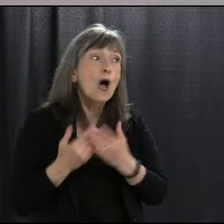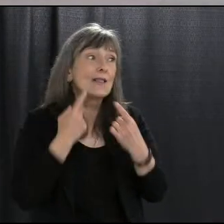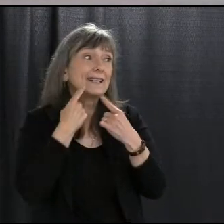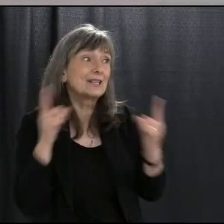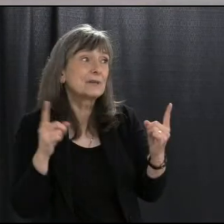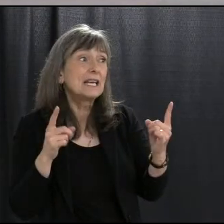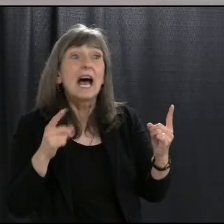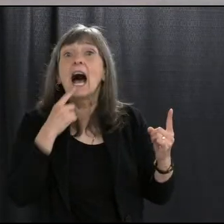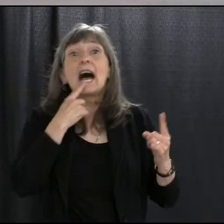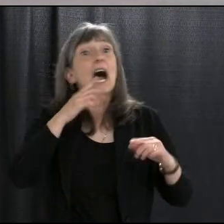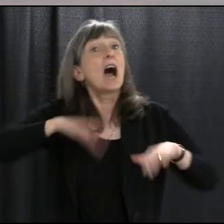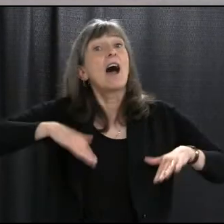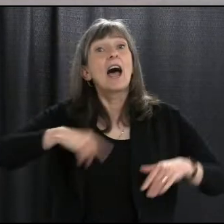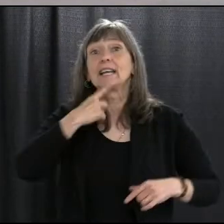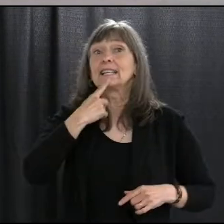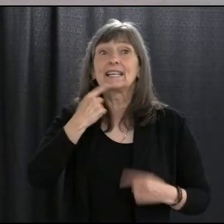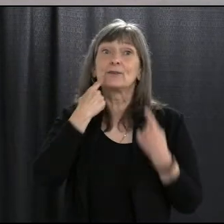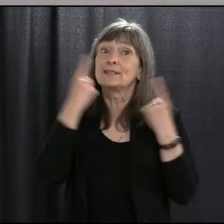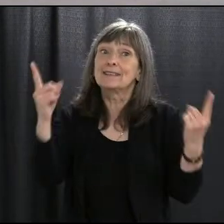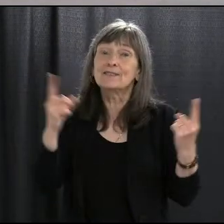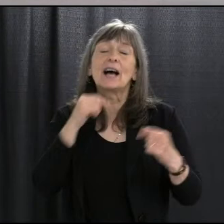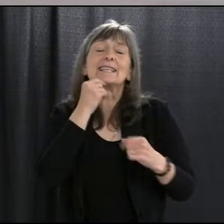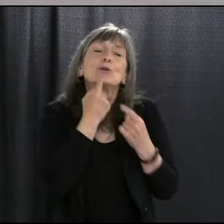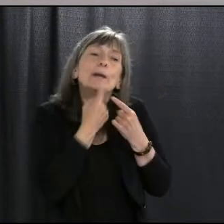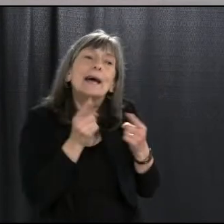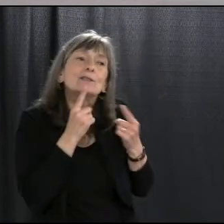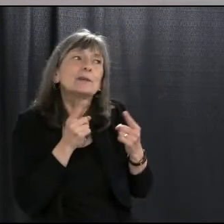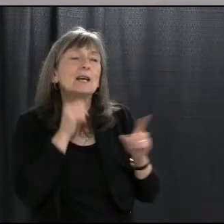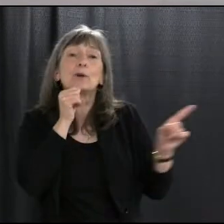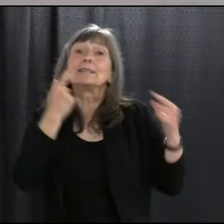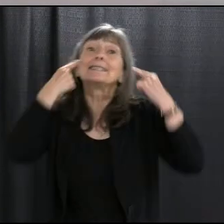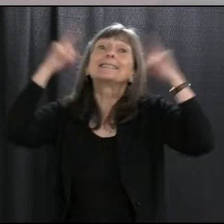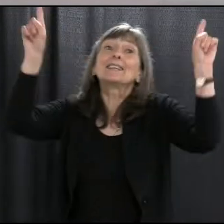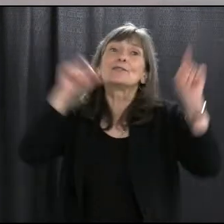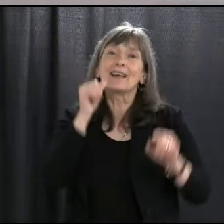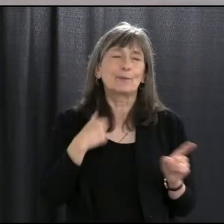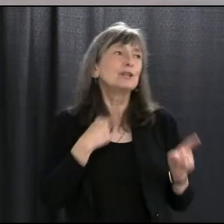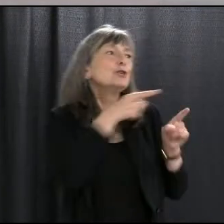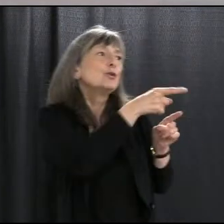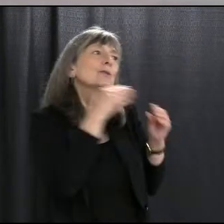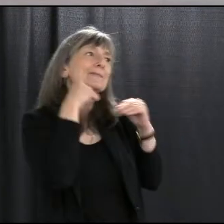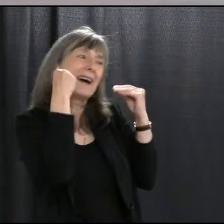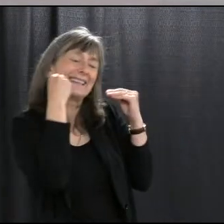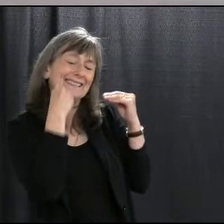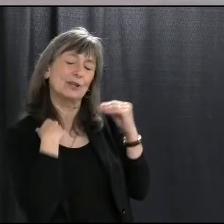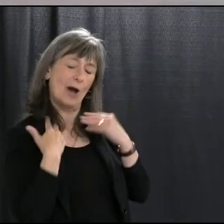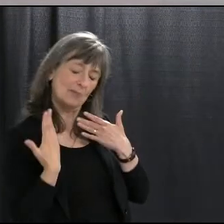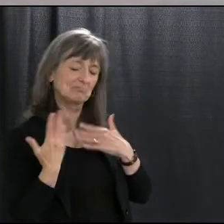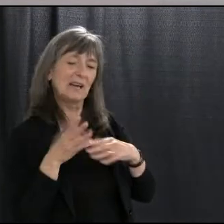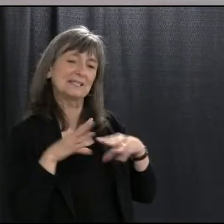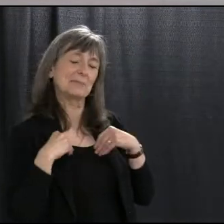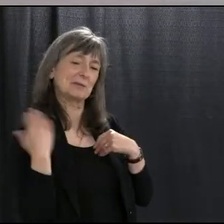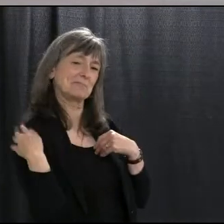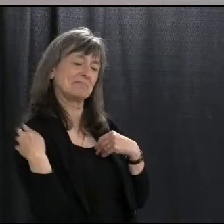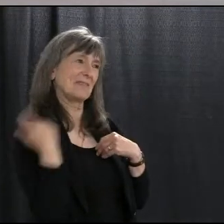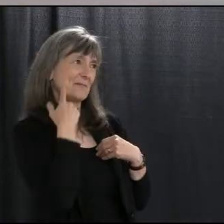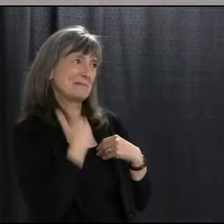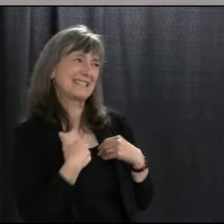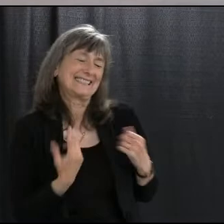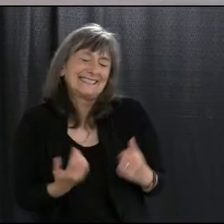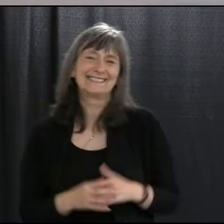success of them, for the record. You were smiling. I'll take that as an endorsement. This is more